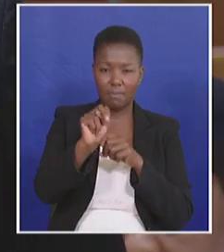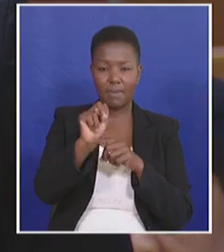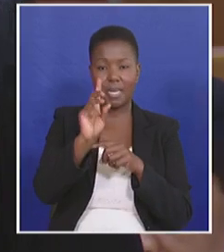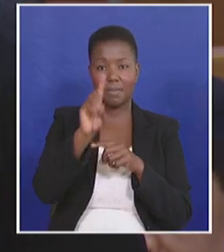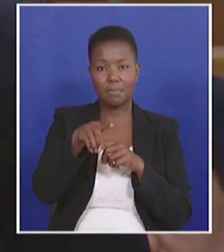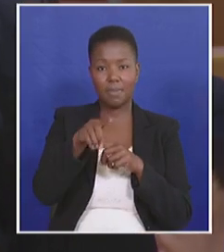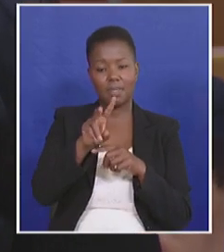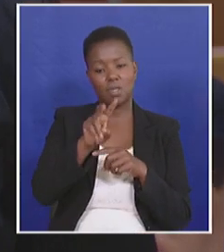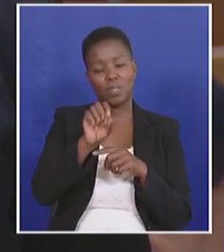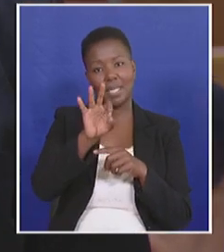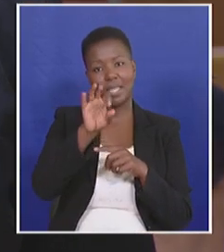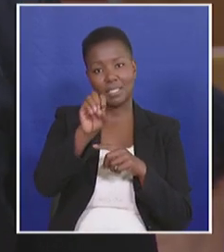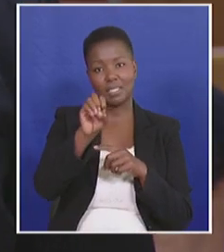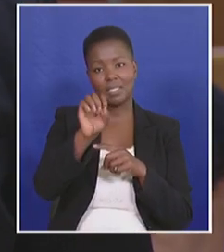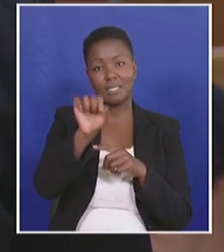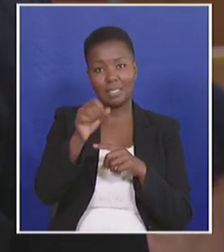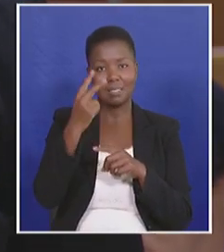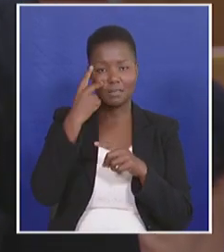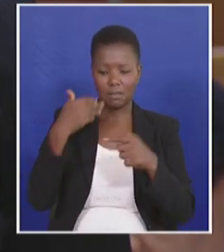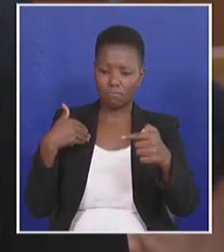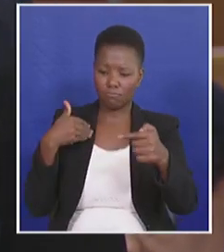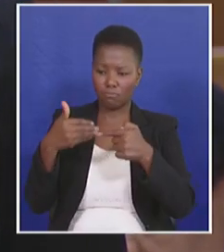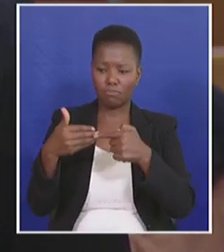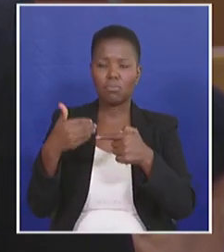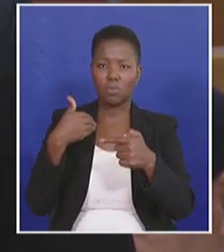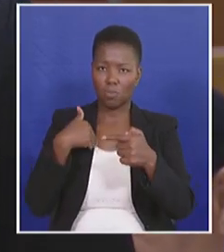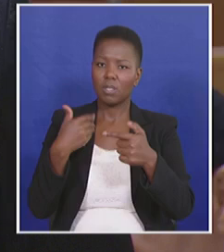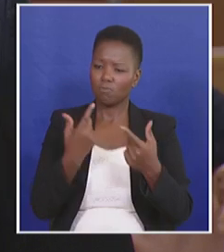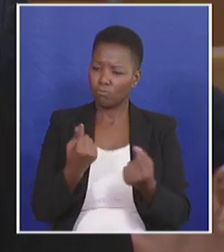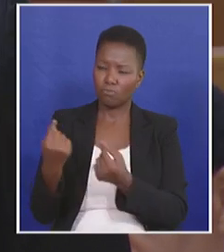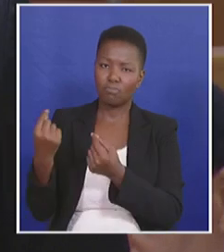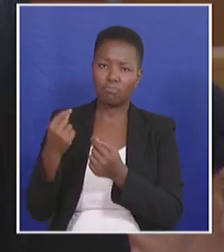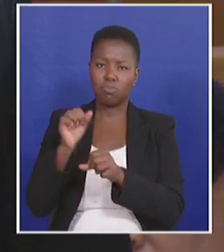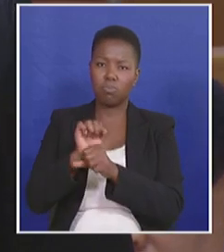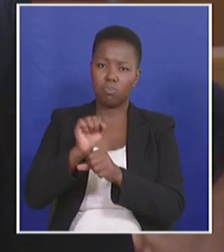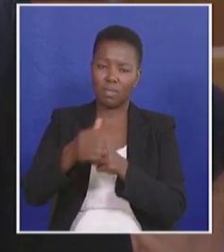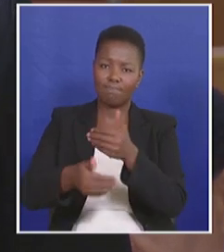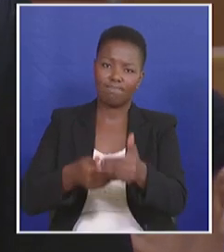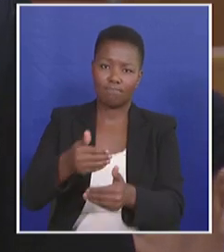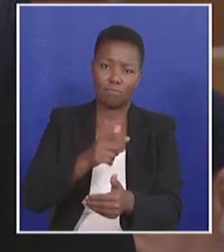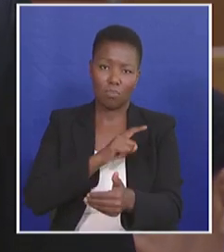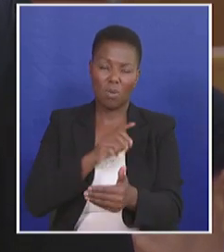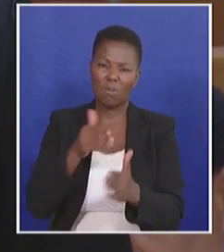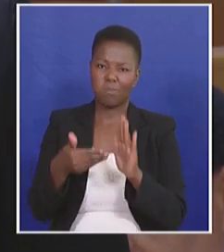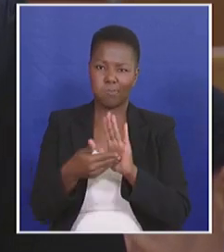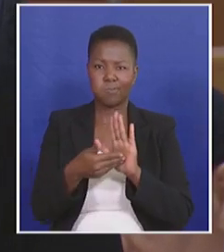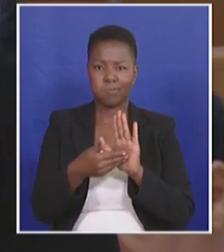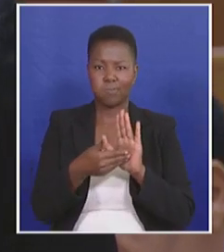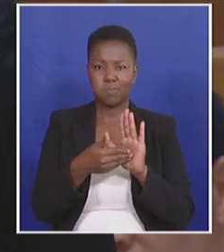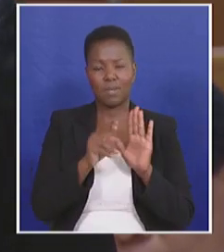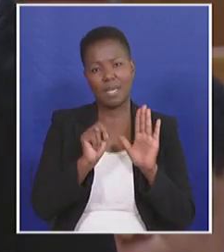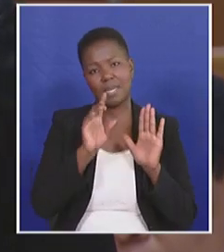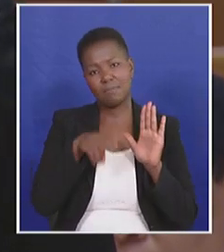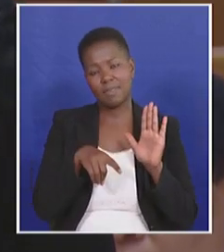2030, we begin to realize and unfold the actual vision as enunciated by the